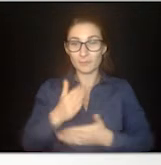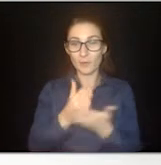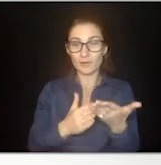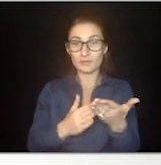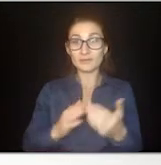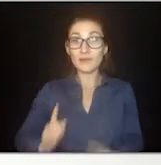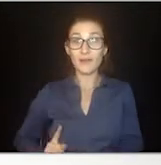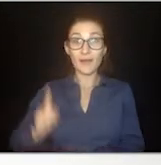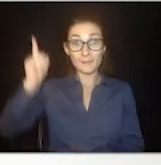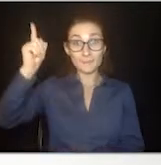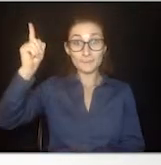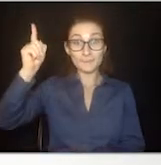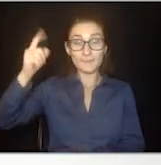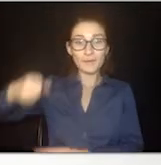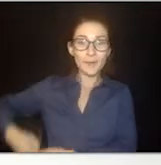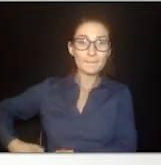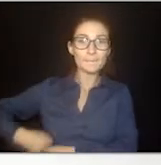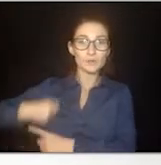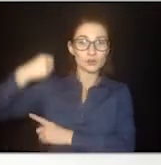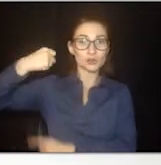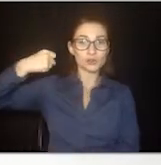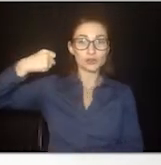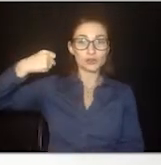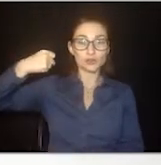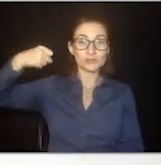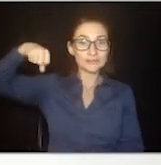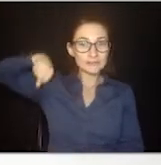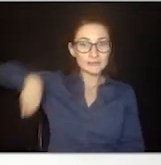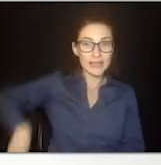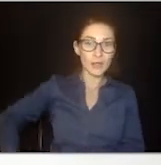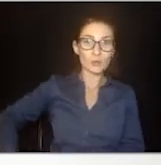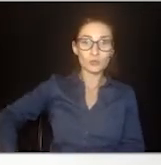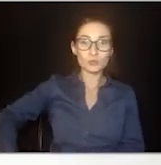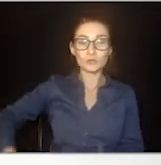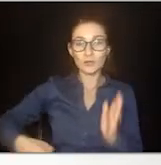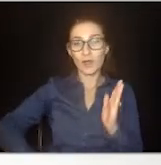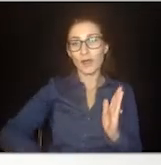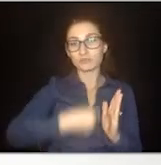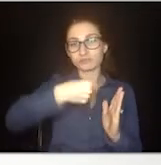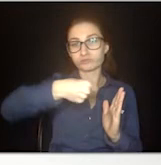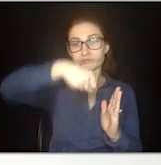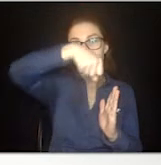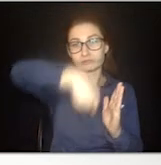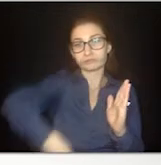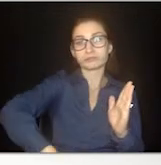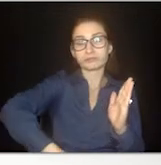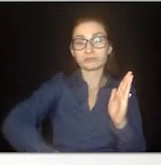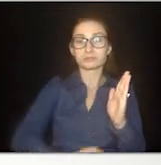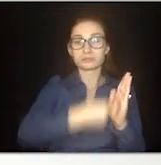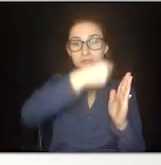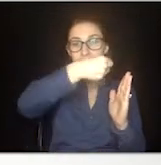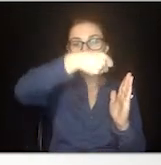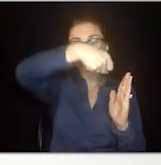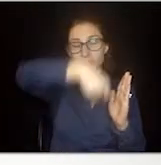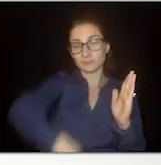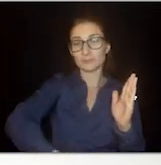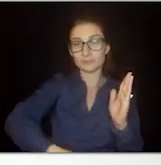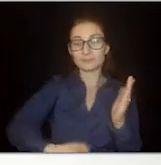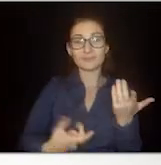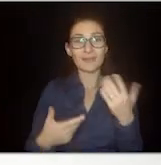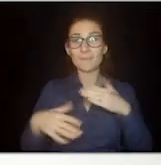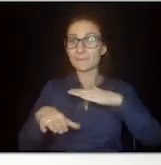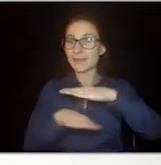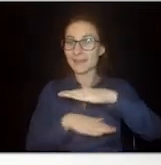parts. Up. We're going to push it up. We're going to push it down. So